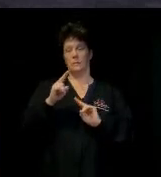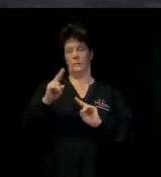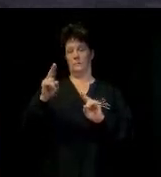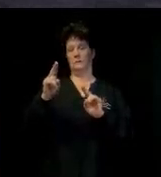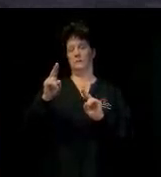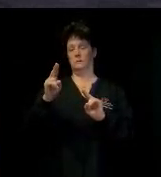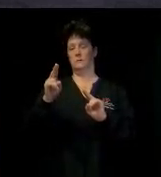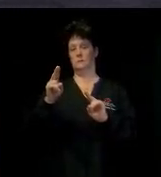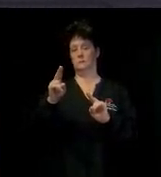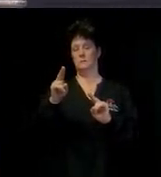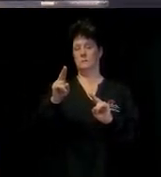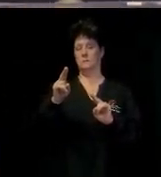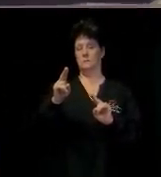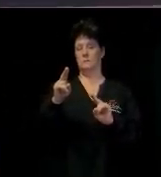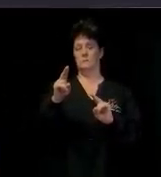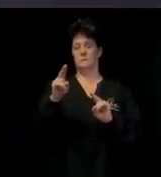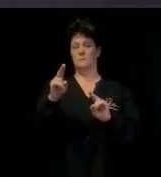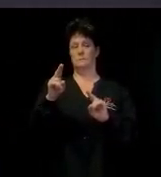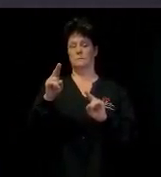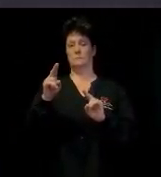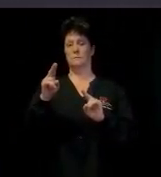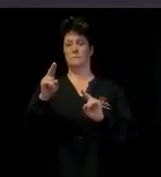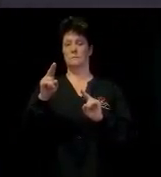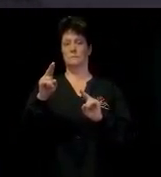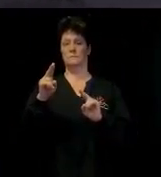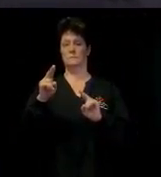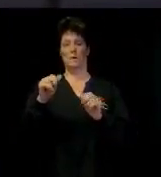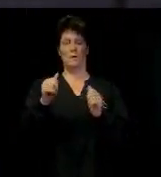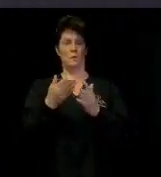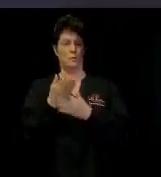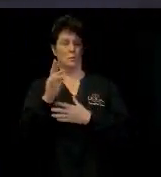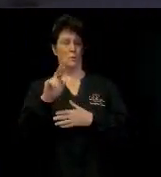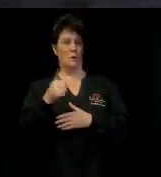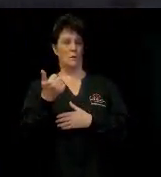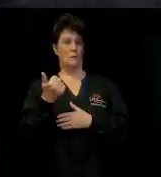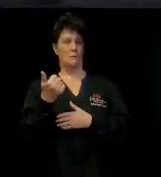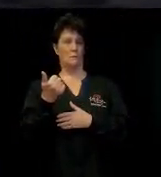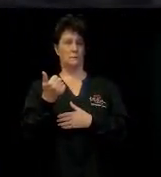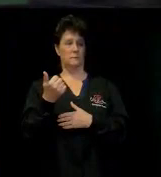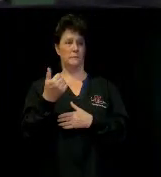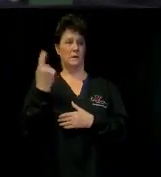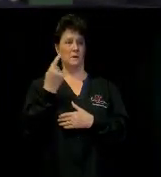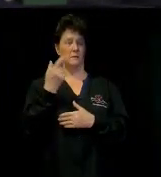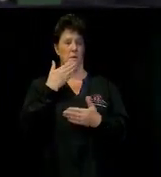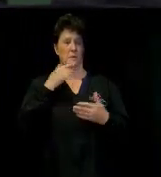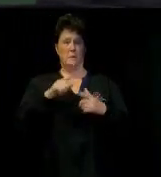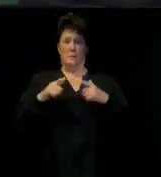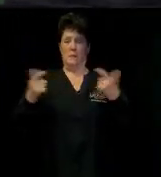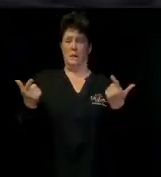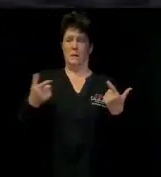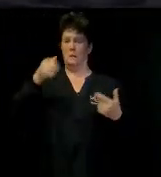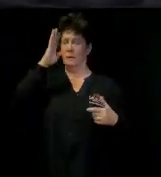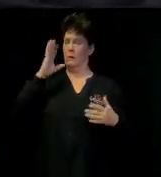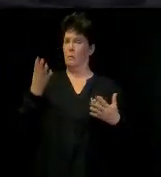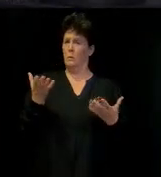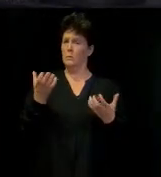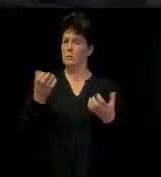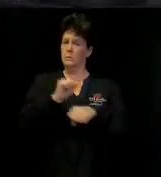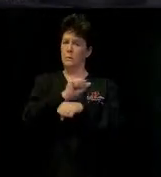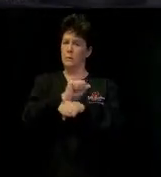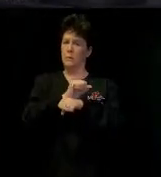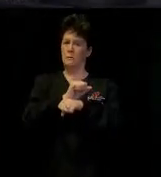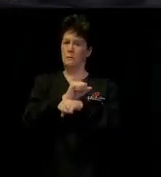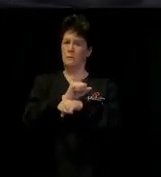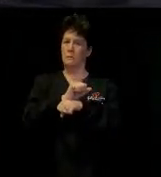See, we got to see it from a different lens because there's something big that he wants to do, but if we don't see it right, we're going to miss it.